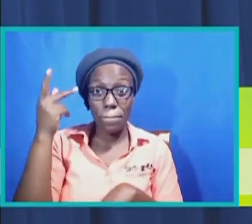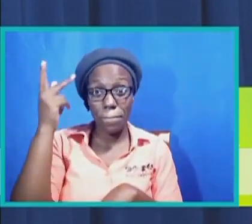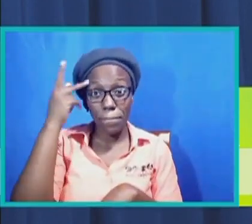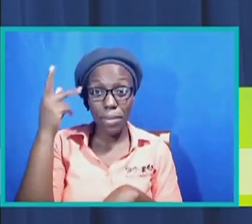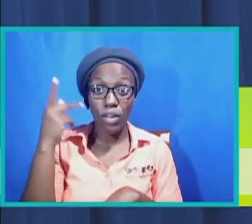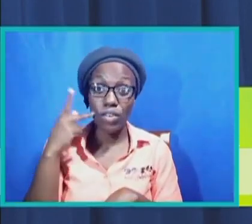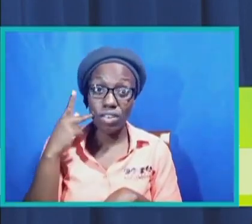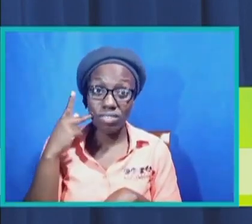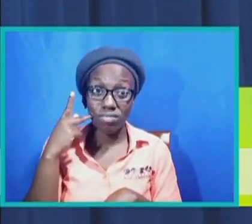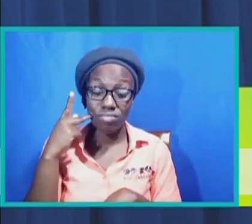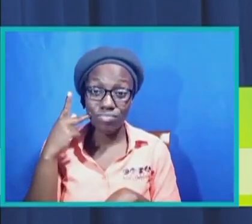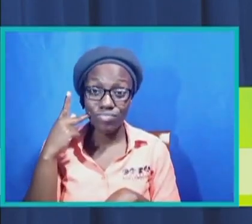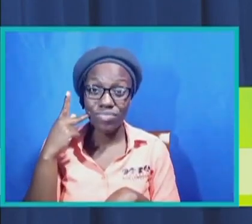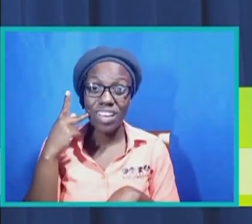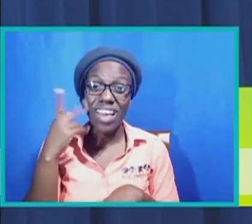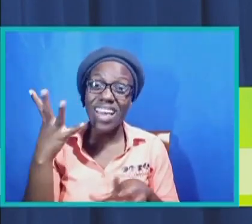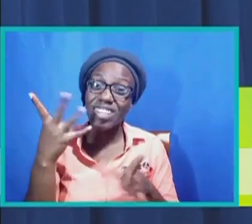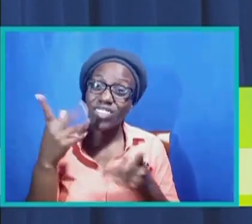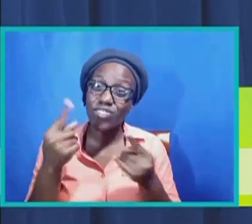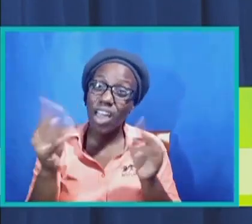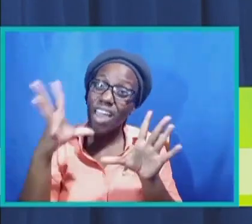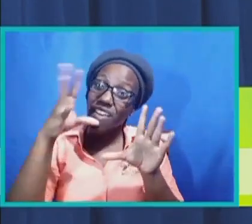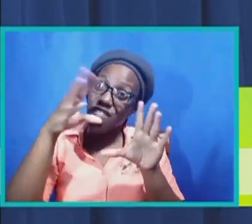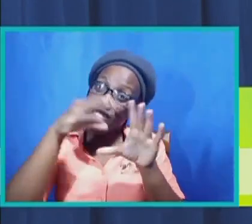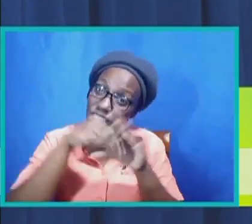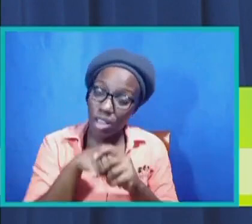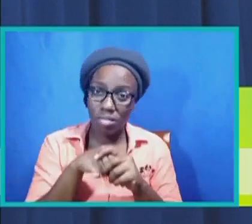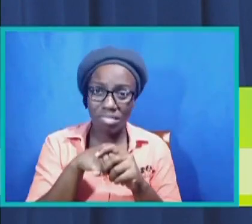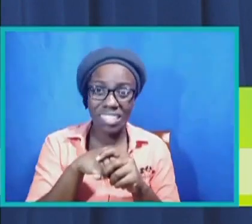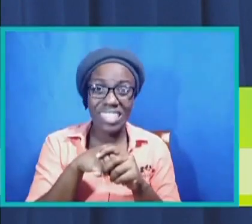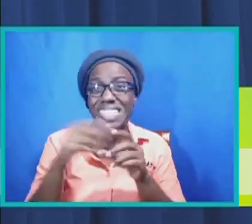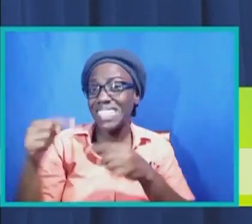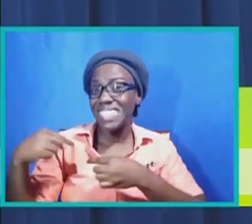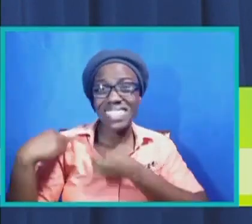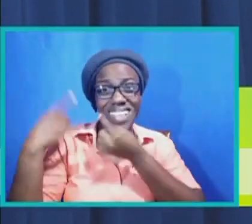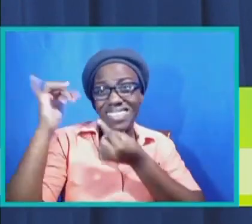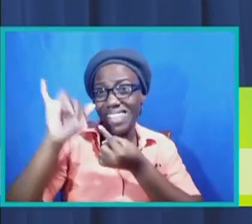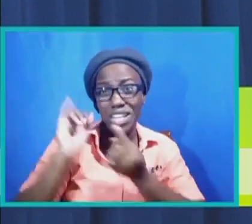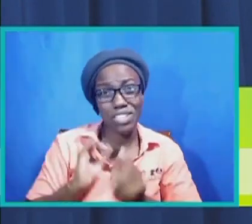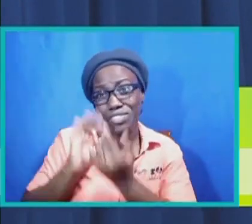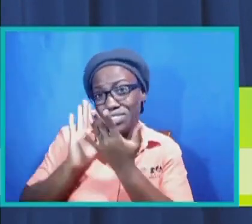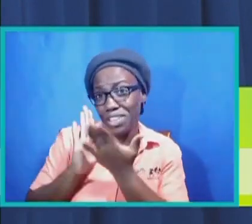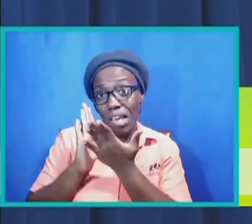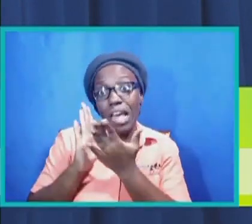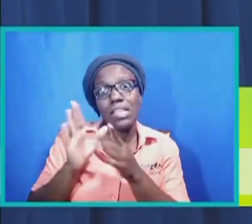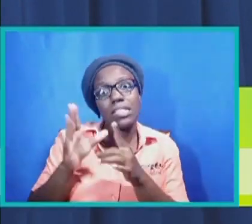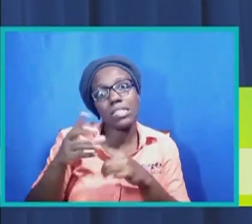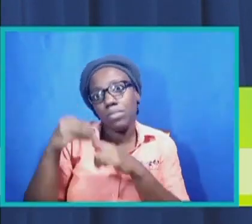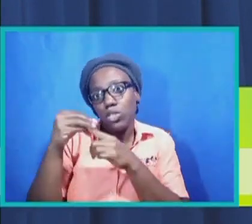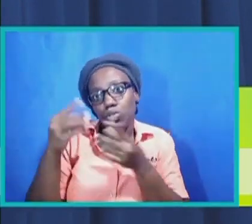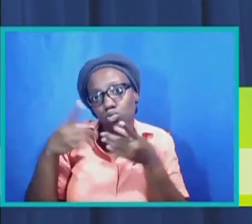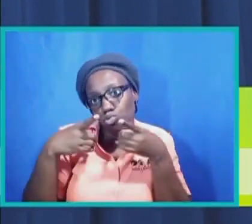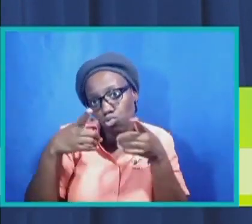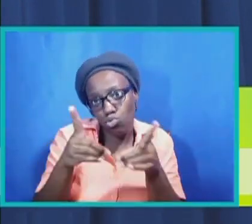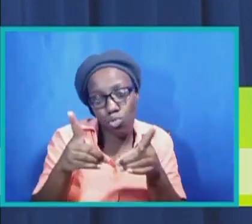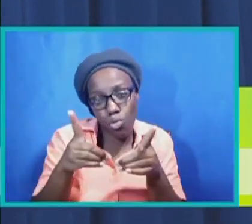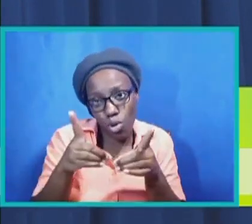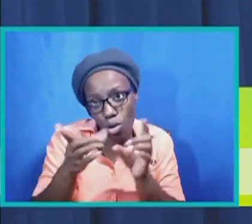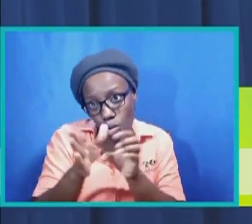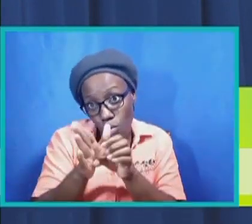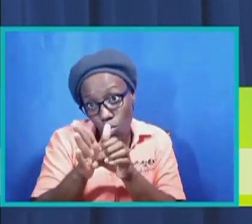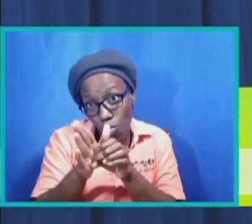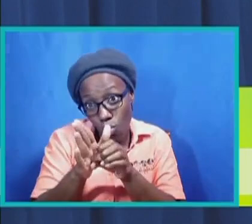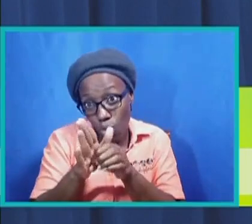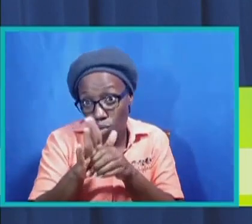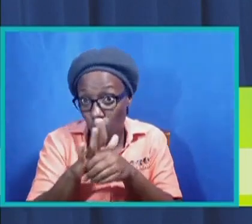Parental engagement in the system has always been a challenge. I think, as she mentioned, the COVID has really brought to the fore